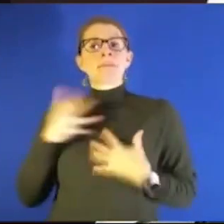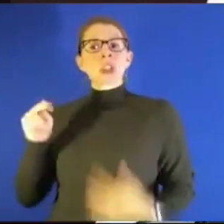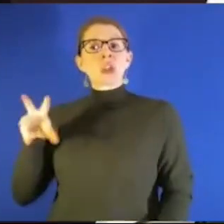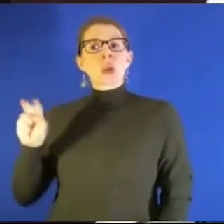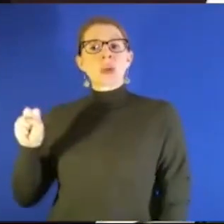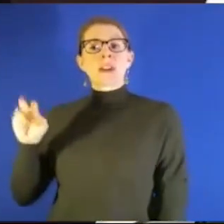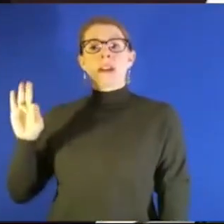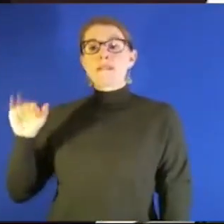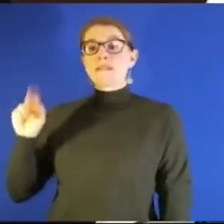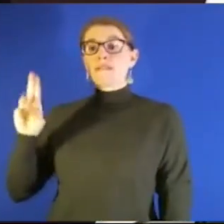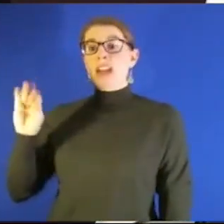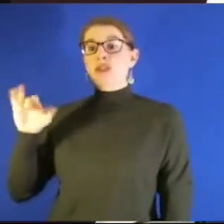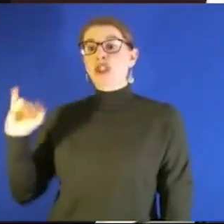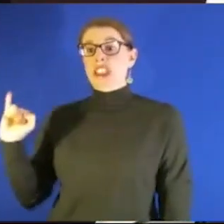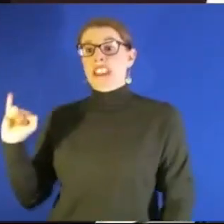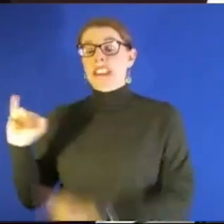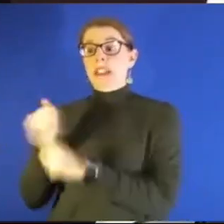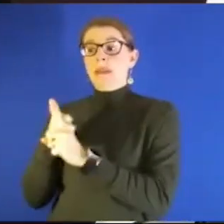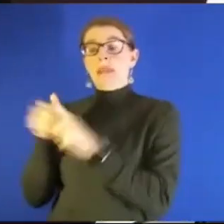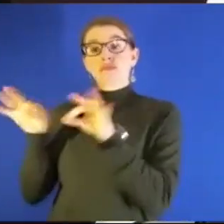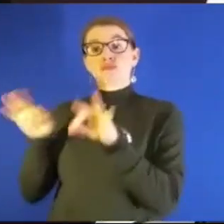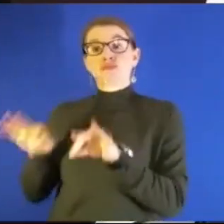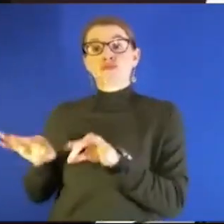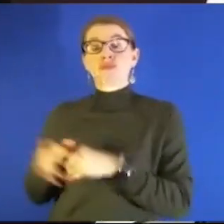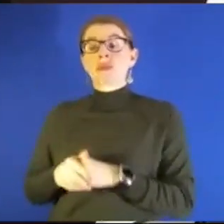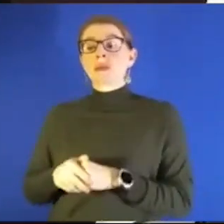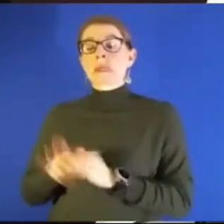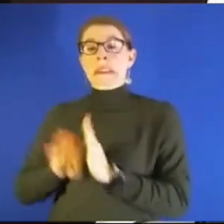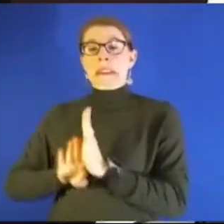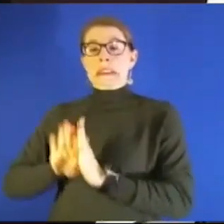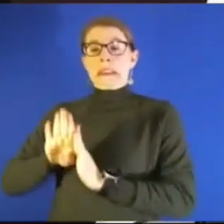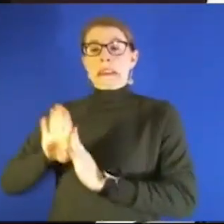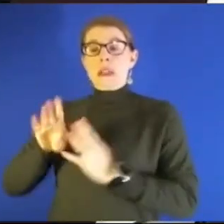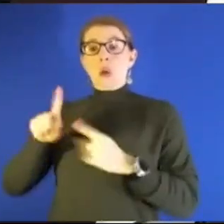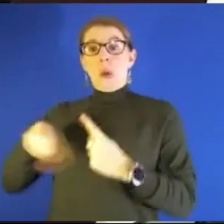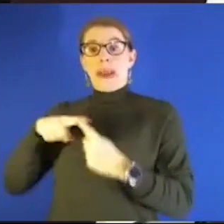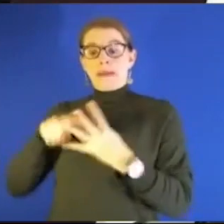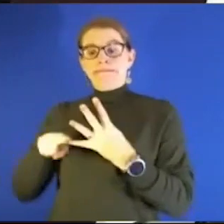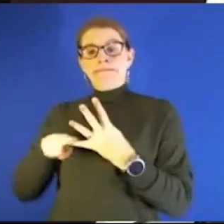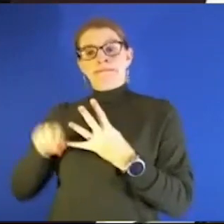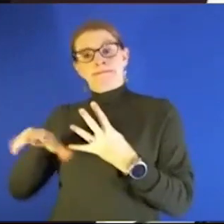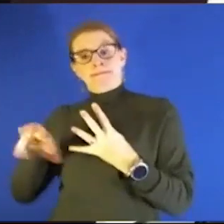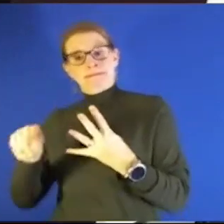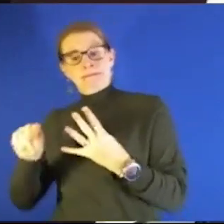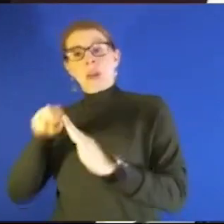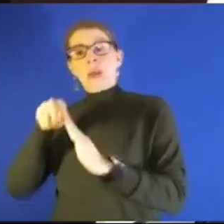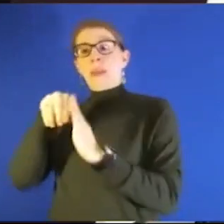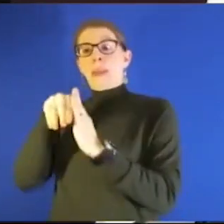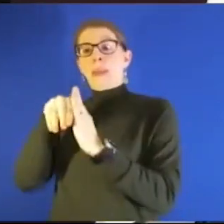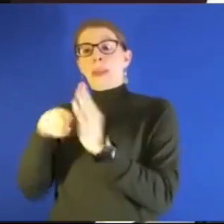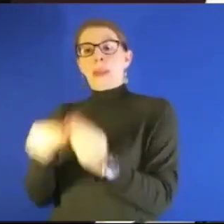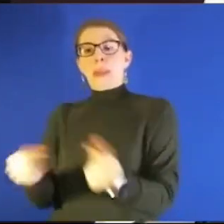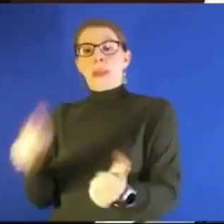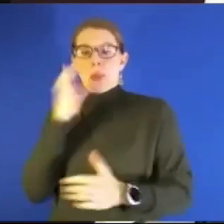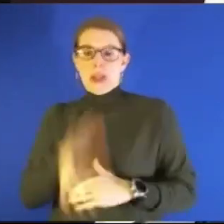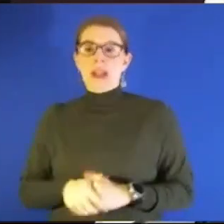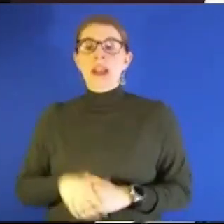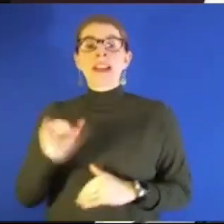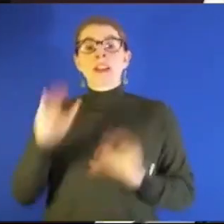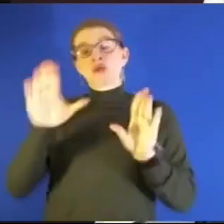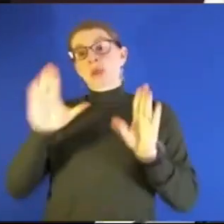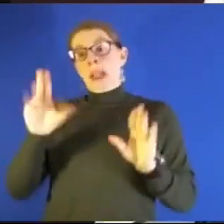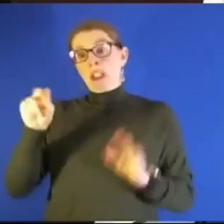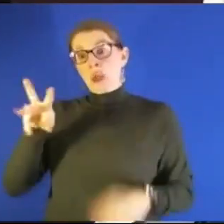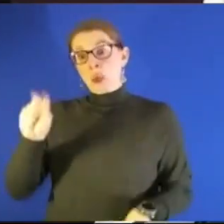this we'll start to hit the peak by the end of January and see it run out a little bit. That would be great news if indeed this is all